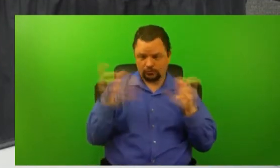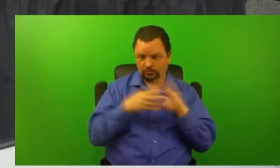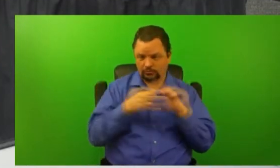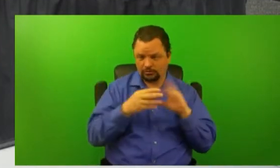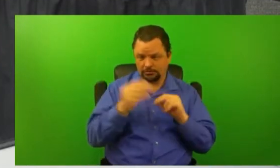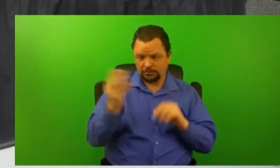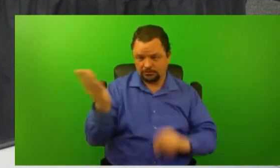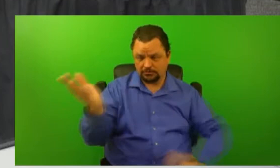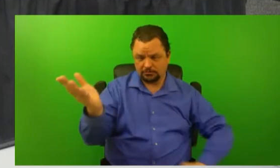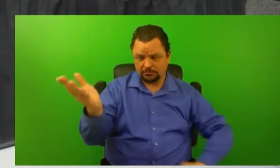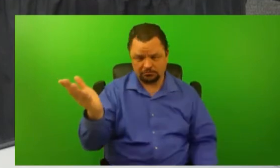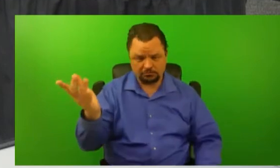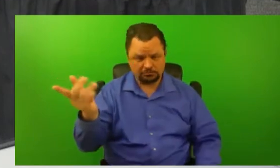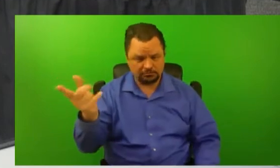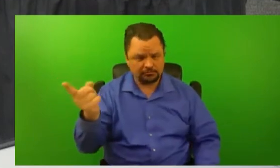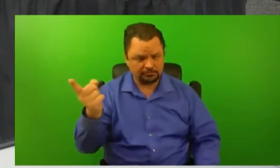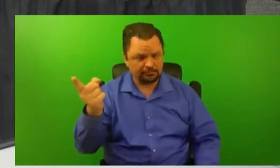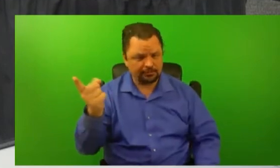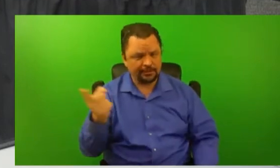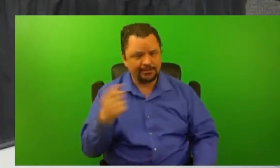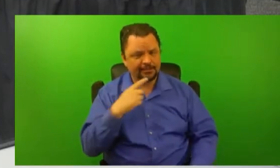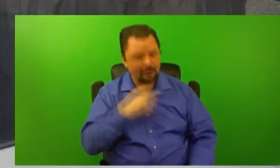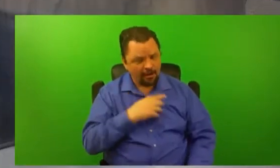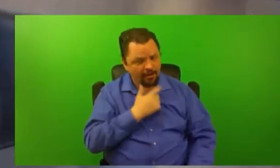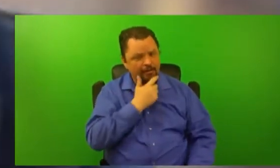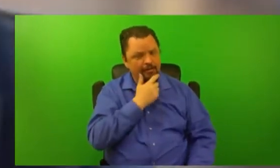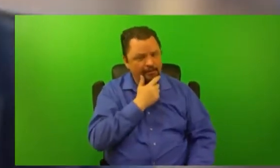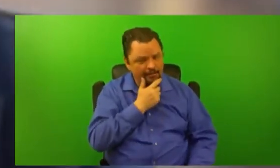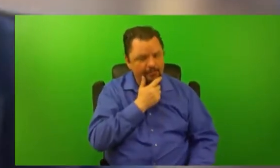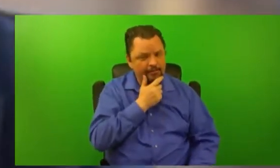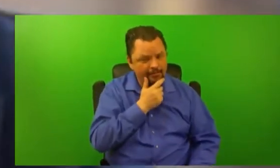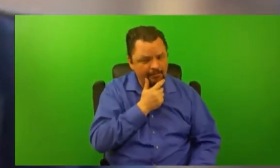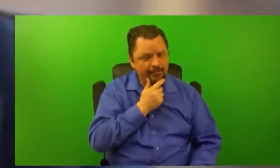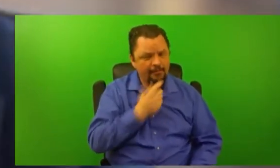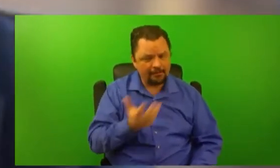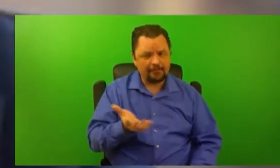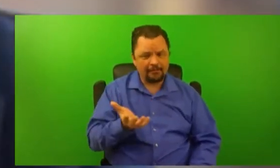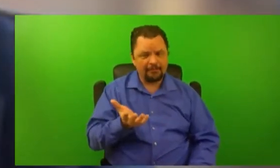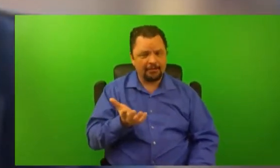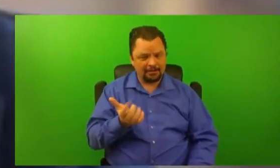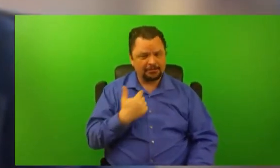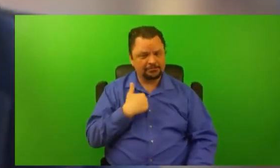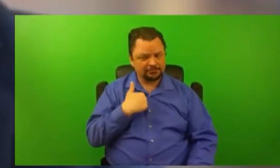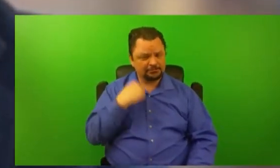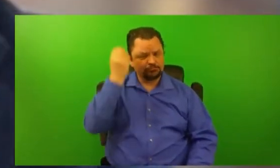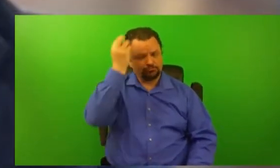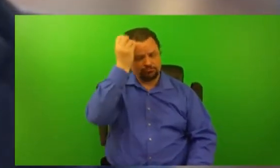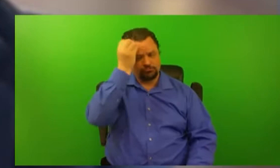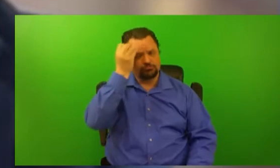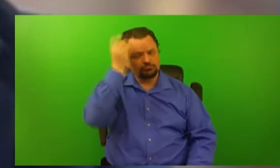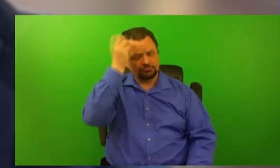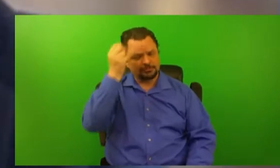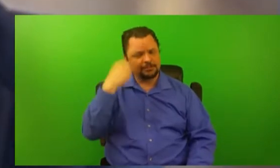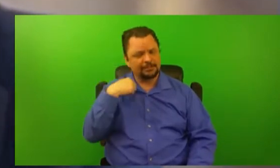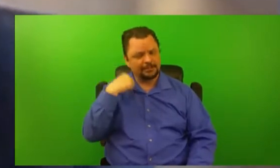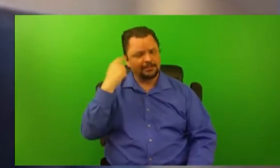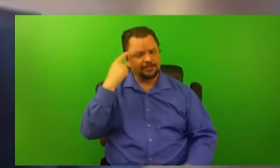Dr. Tribush, I think Fadi had his hand up first, but I would defer to him, and then I have a comment. Thank